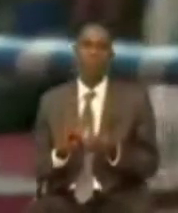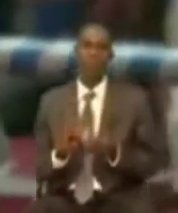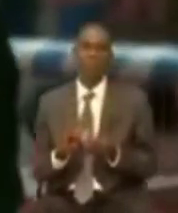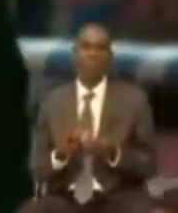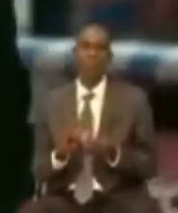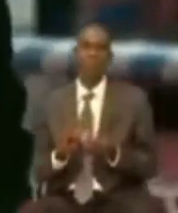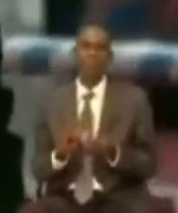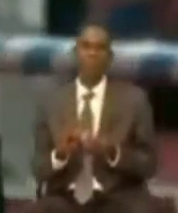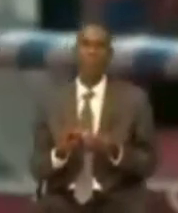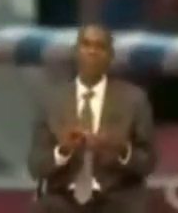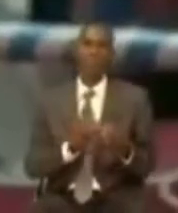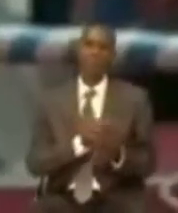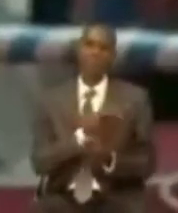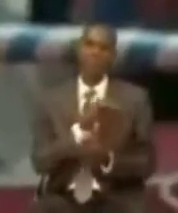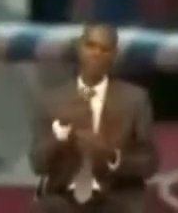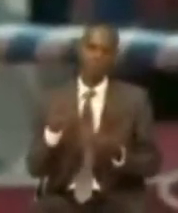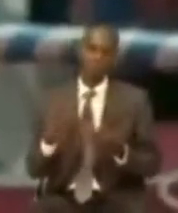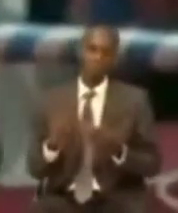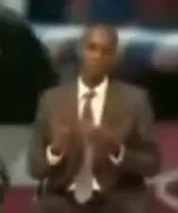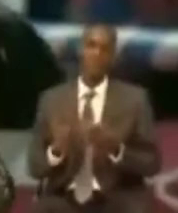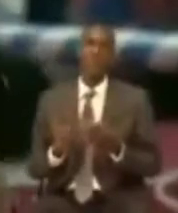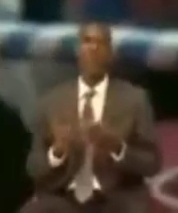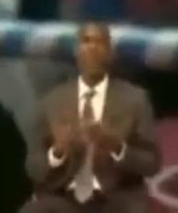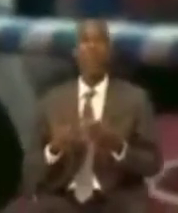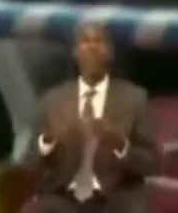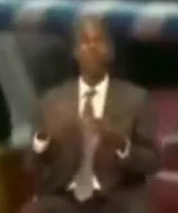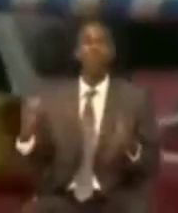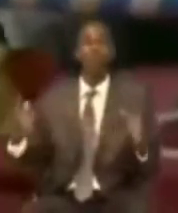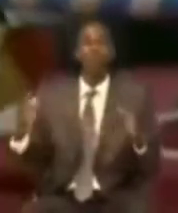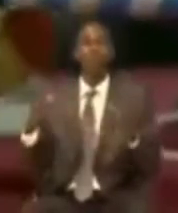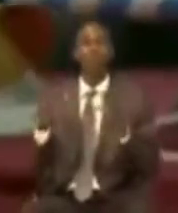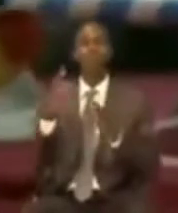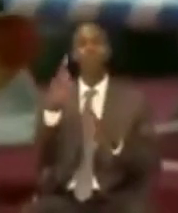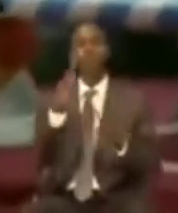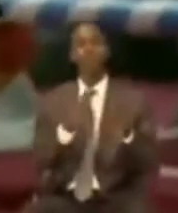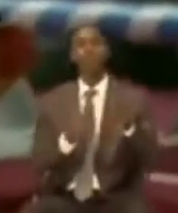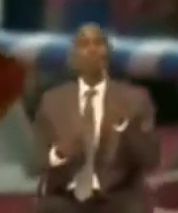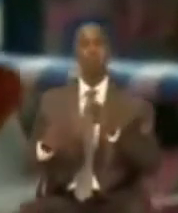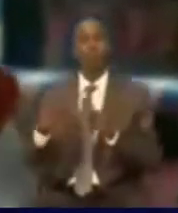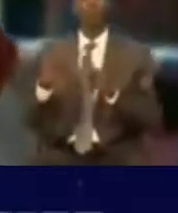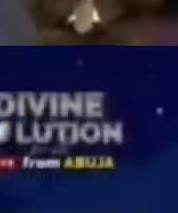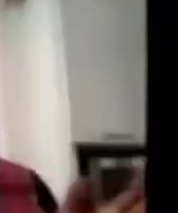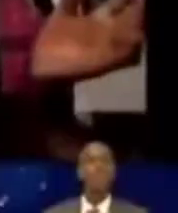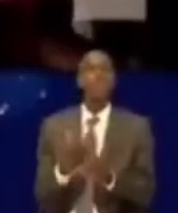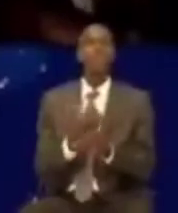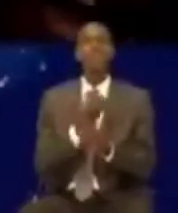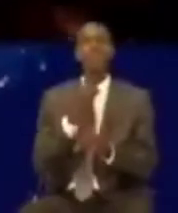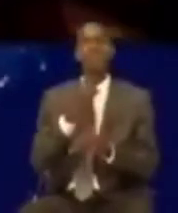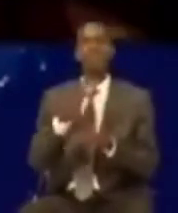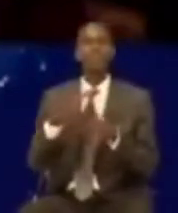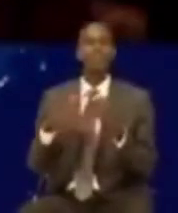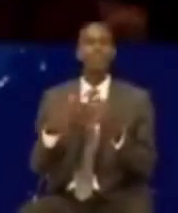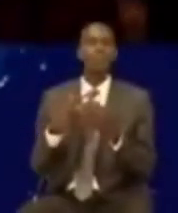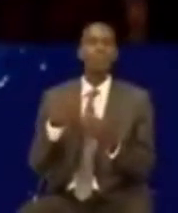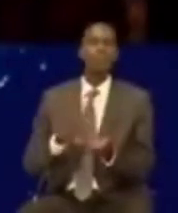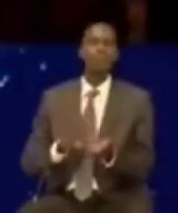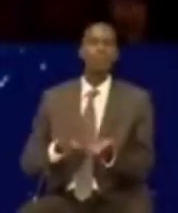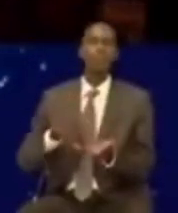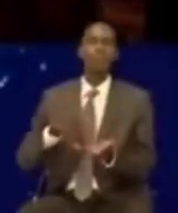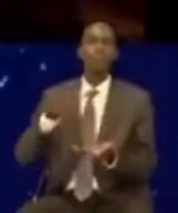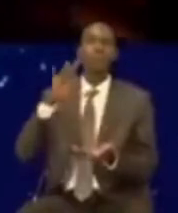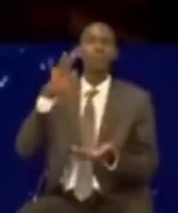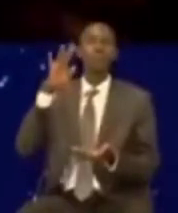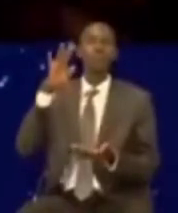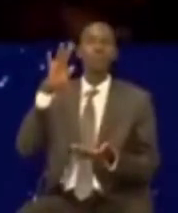When you're done blessing your people, please take the glory. Today's gist